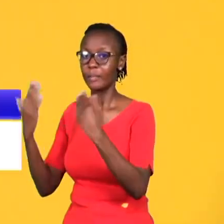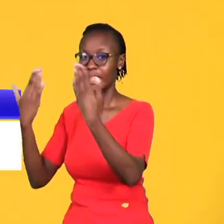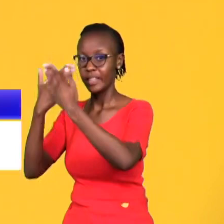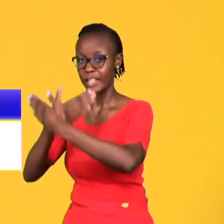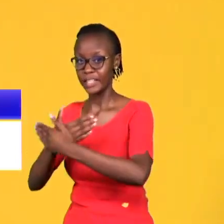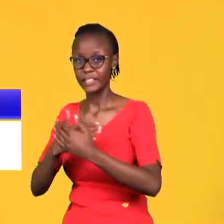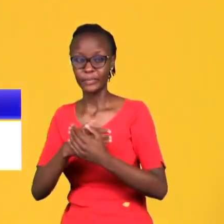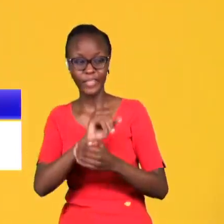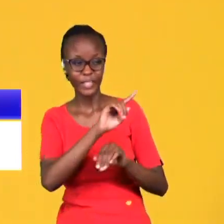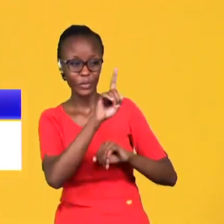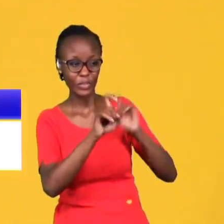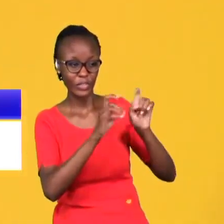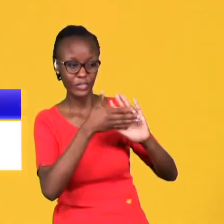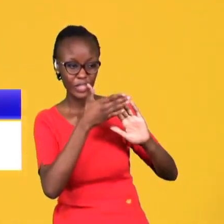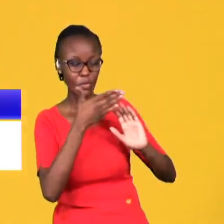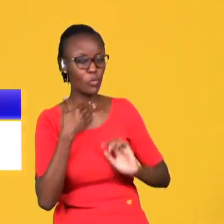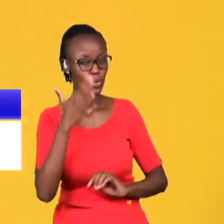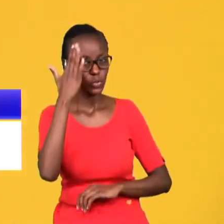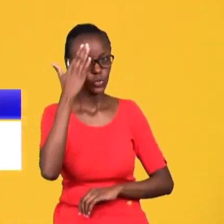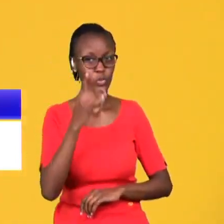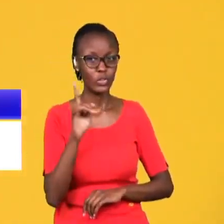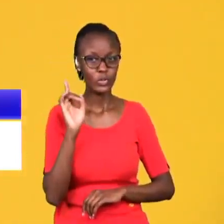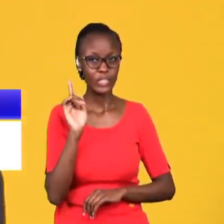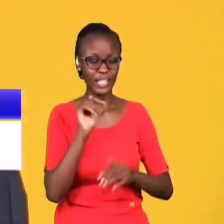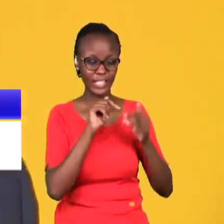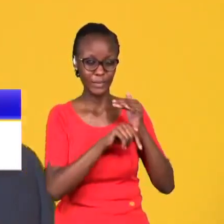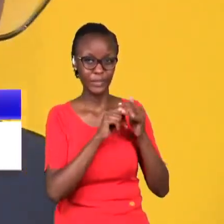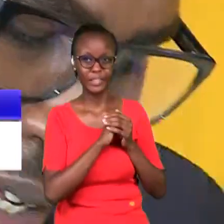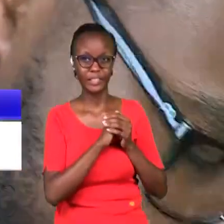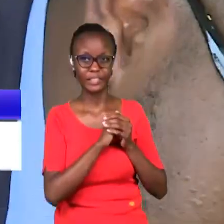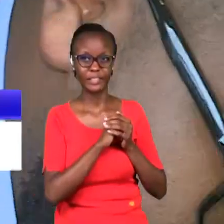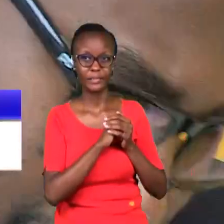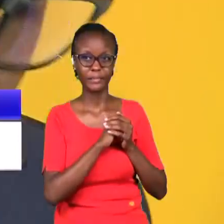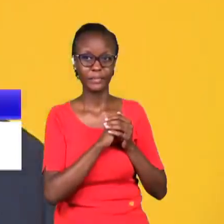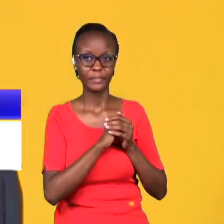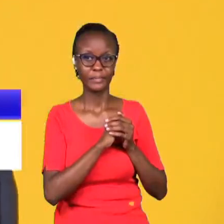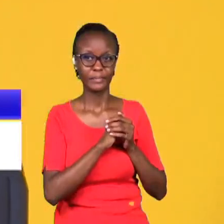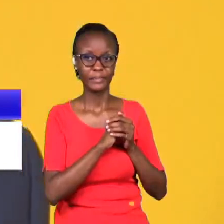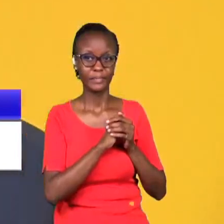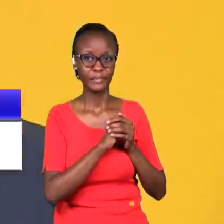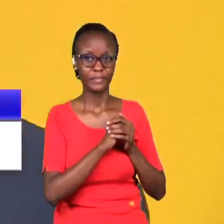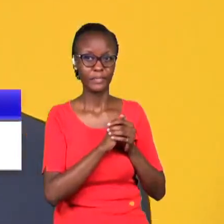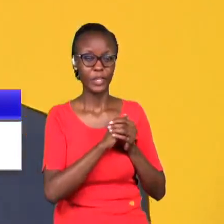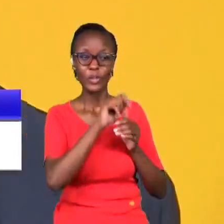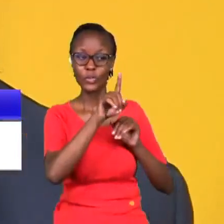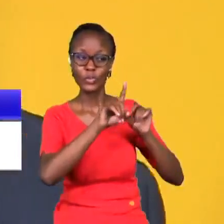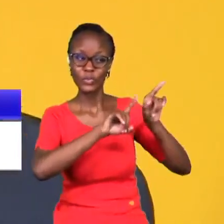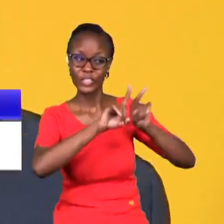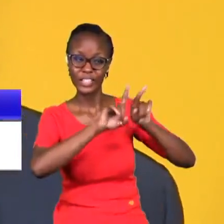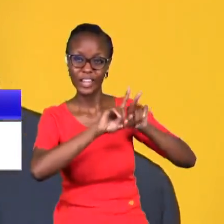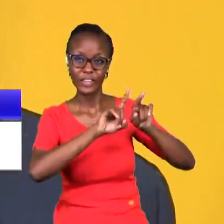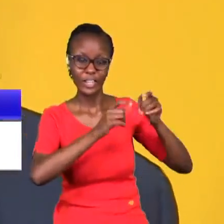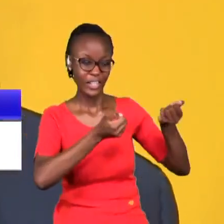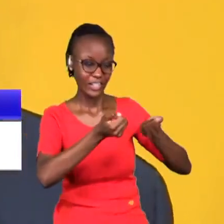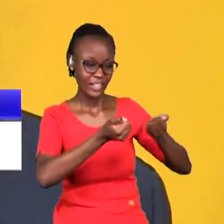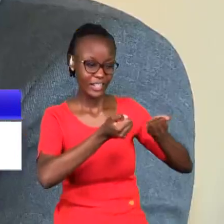We get to know Micah Kenneth on a more personal level. We loosen up a bit. Make a drive to work or